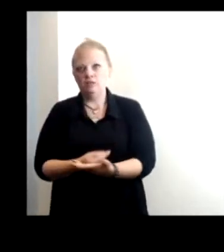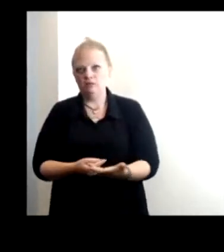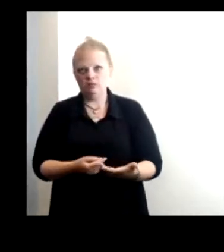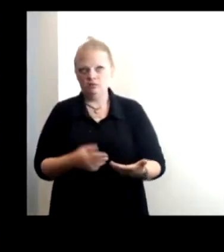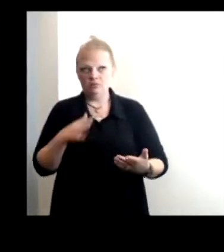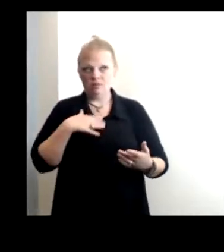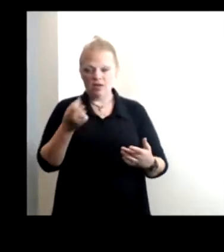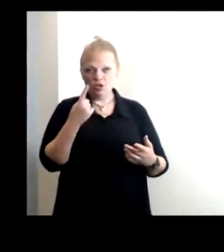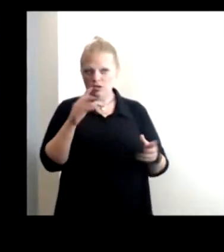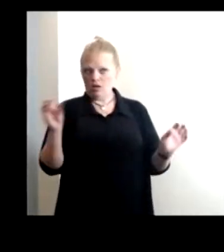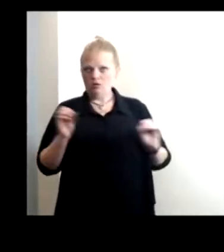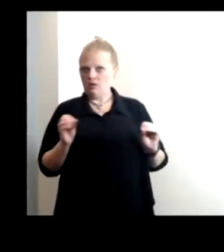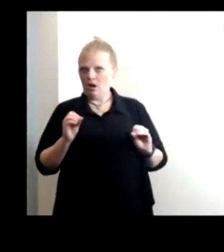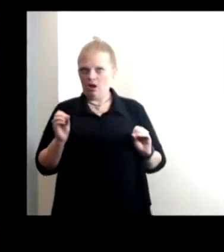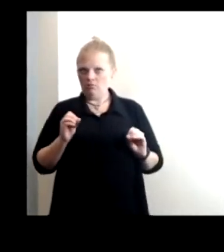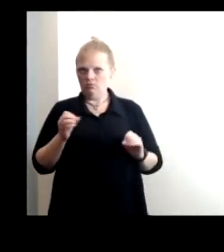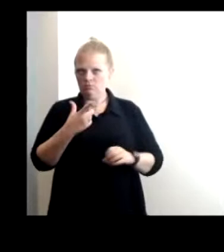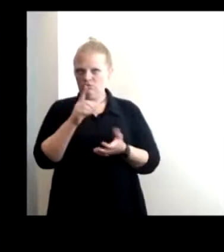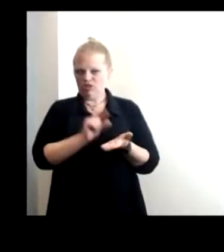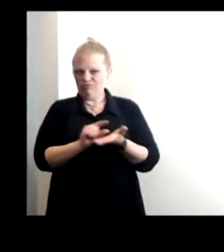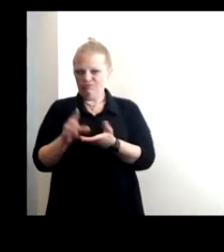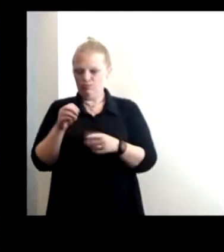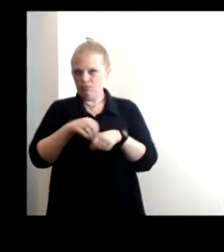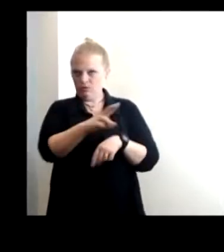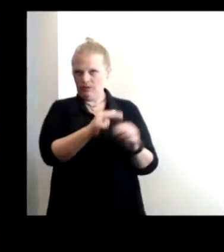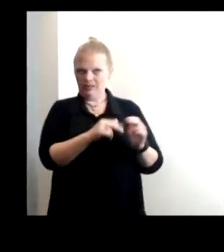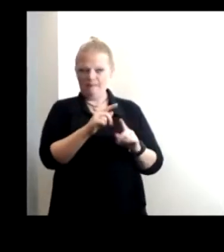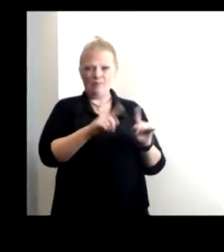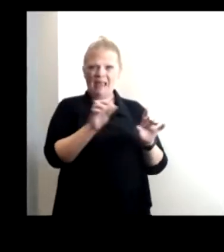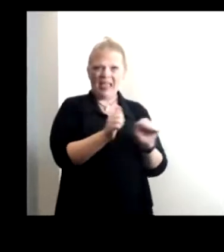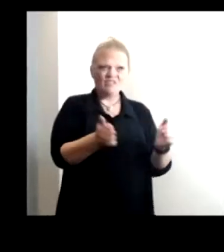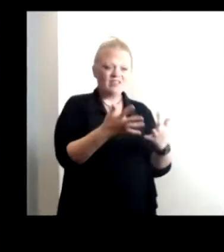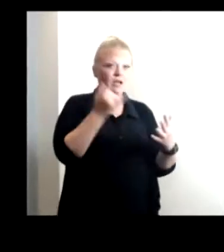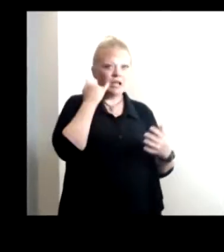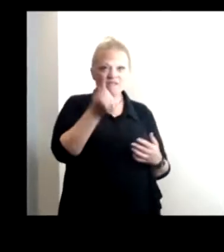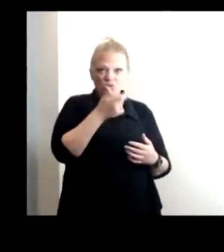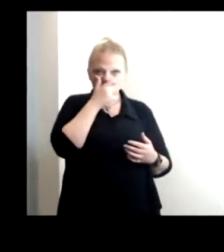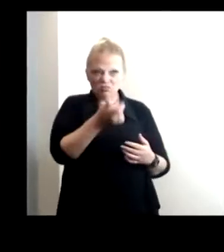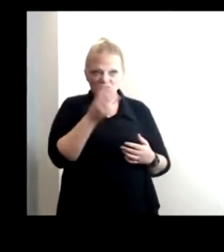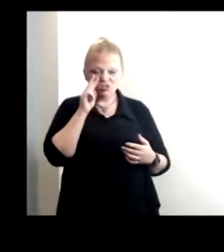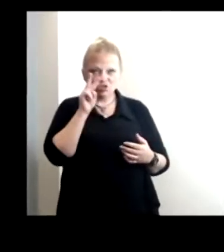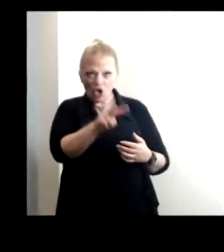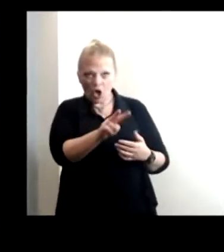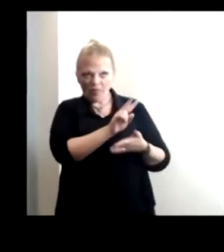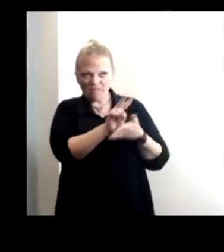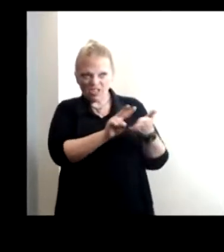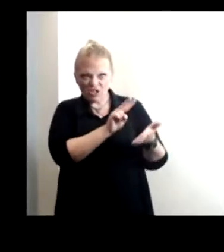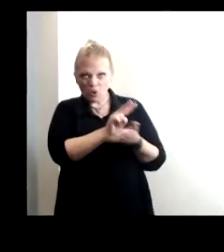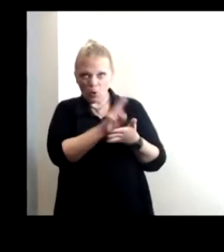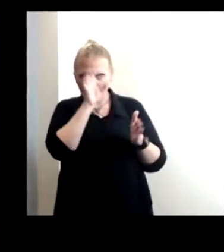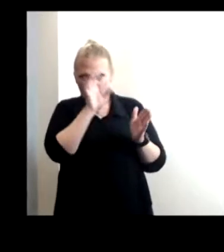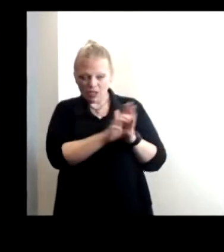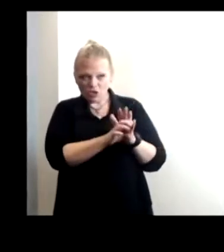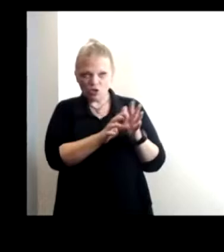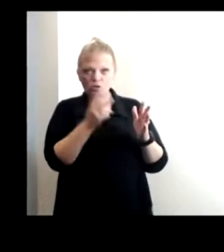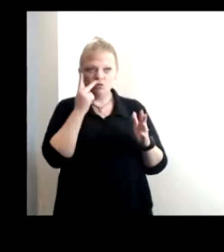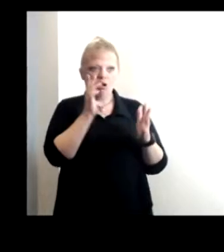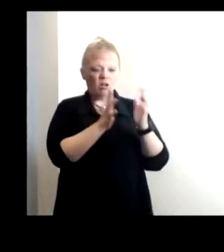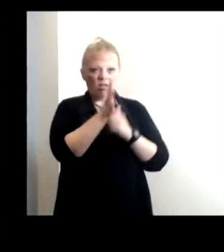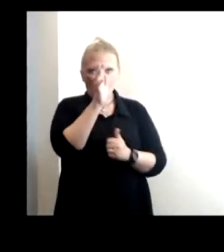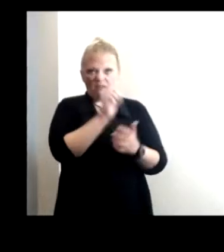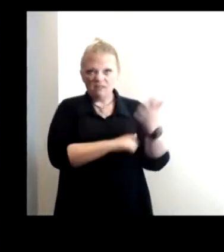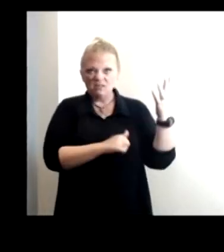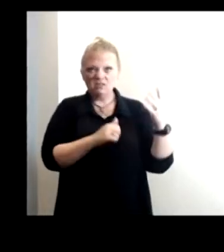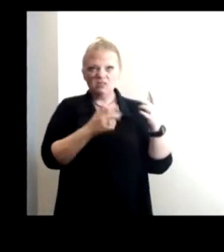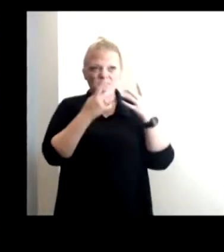my understanding, there was none of that in that building. But everything else in there, if you saw the video that I took, you saw the pictures, you saw gloves, you